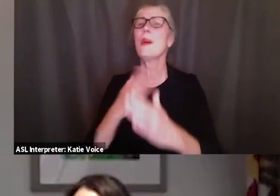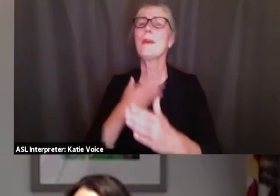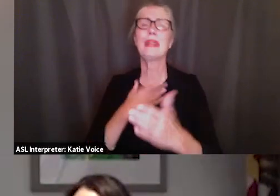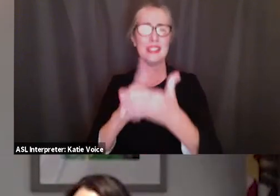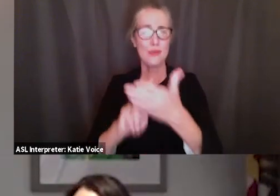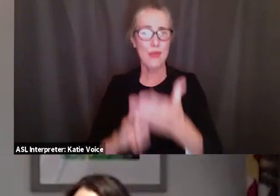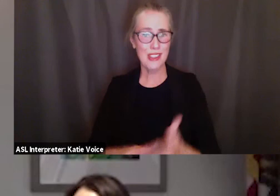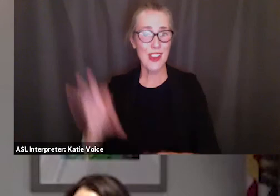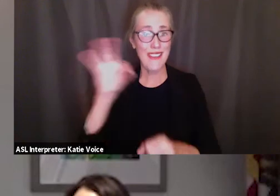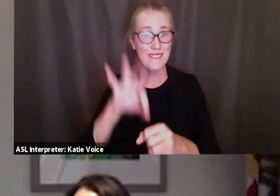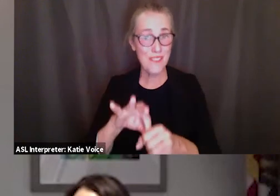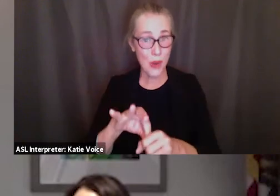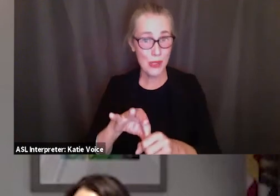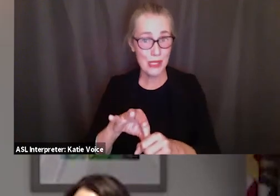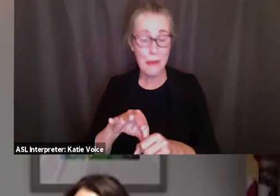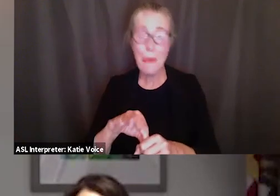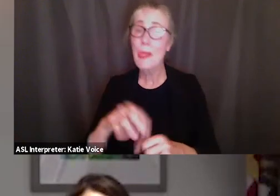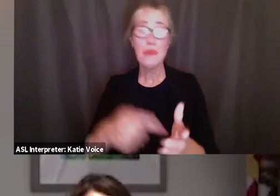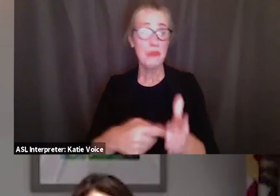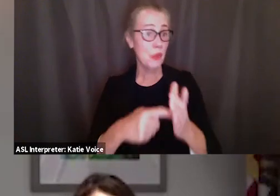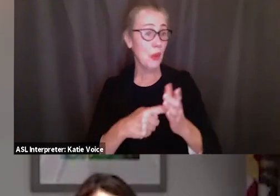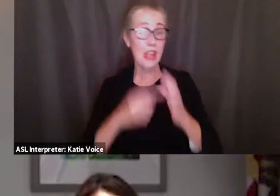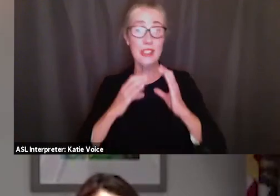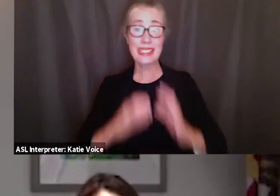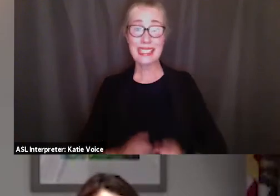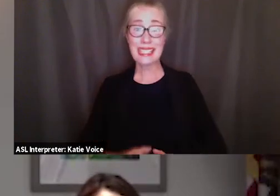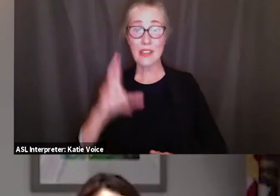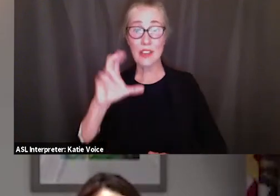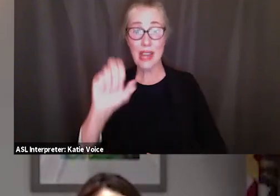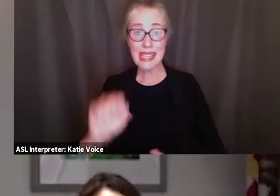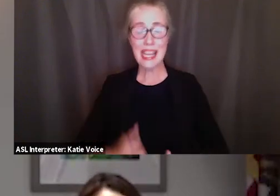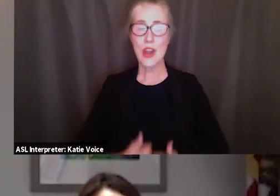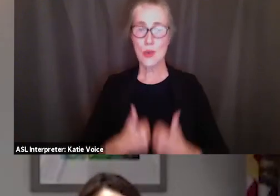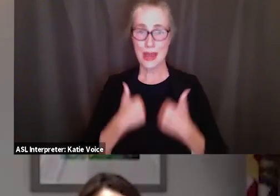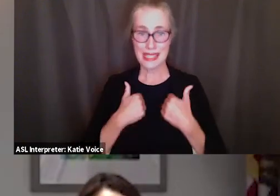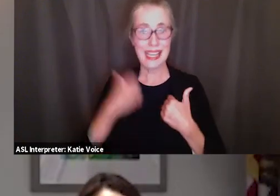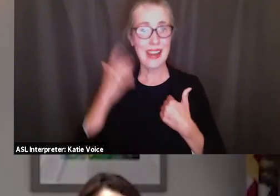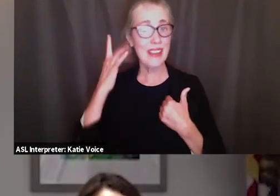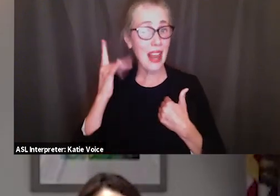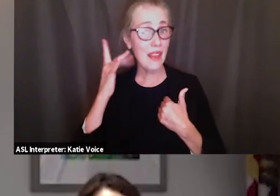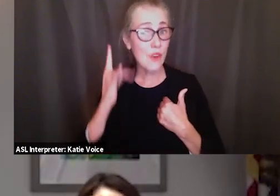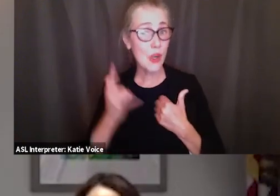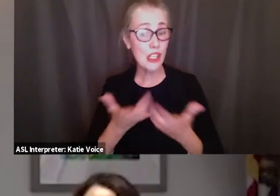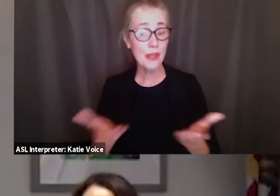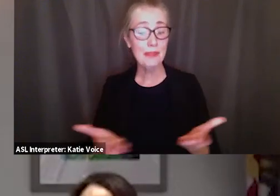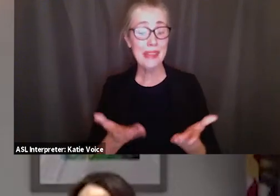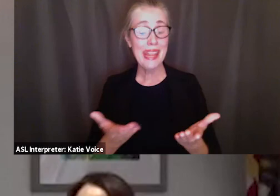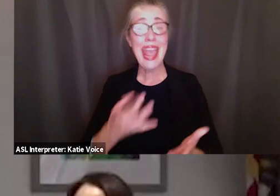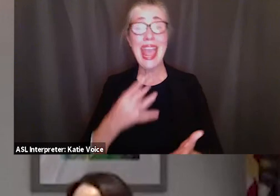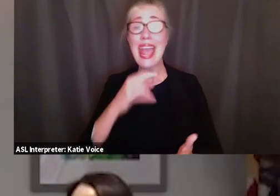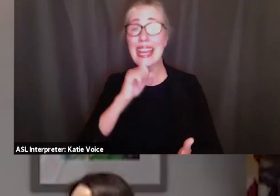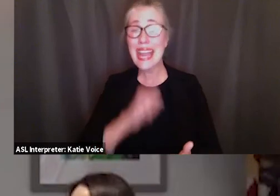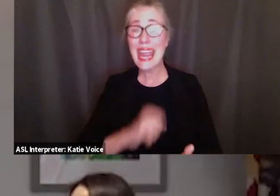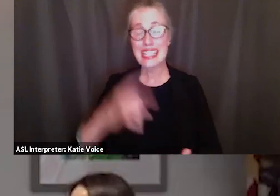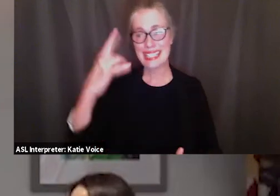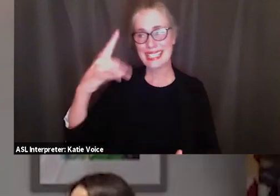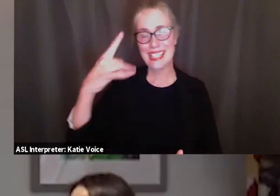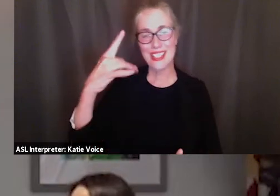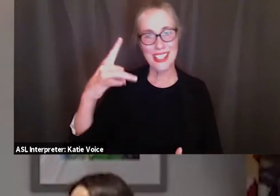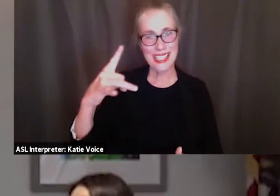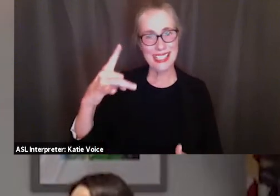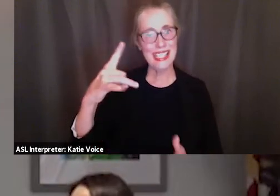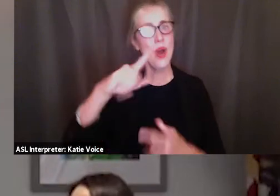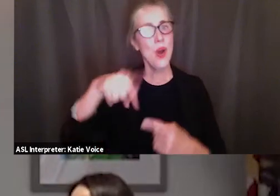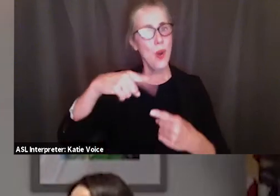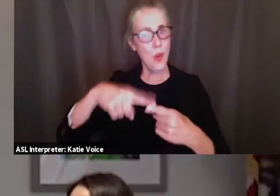vote. You just must be a citizen of the United States, a resident of California, and at least 18 years of age at the